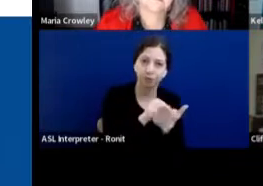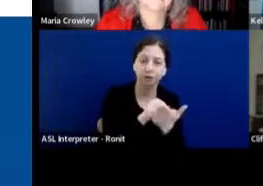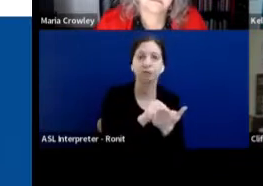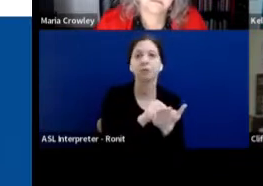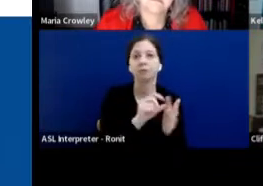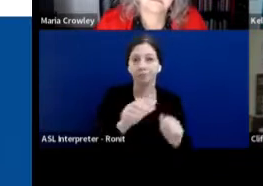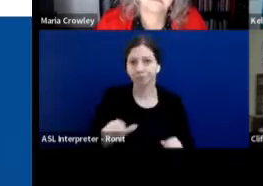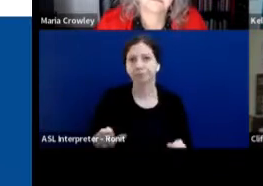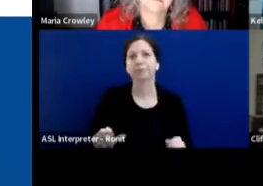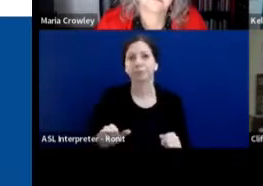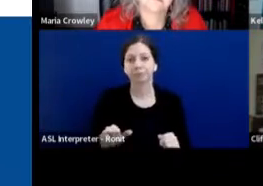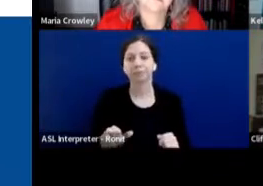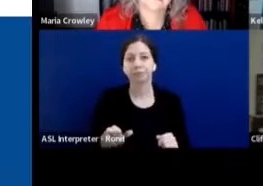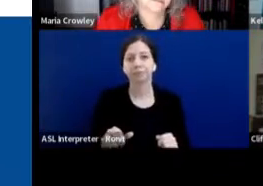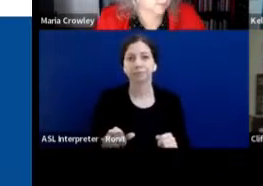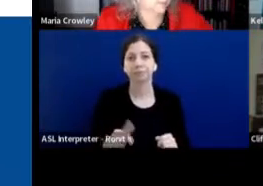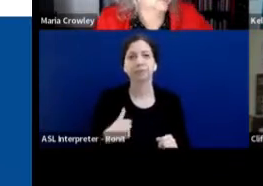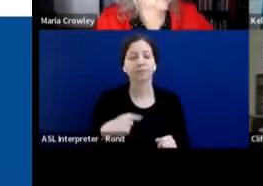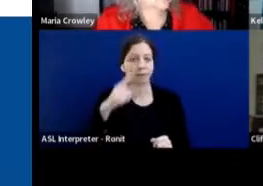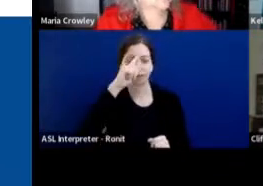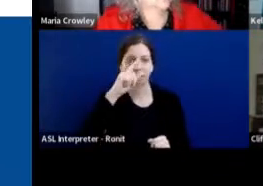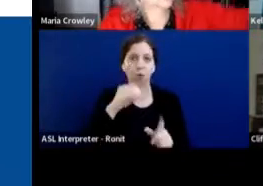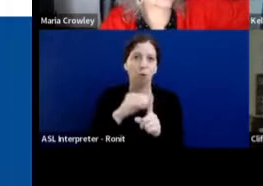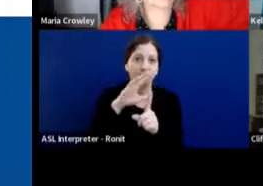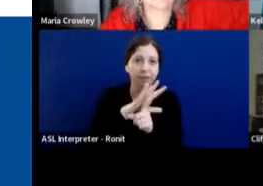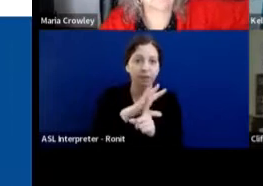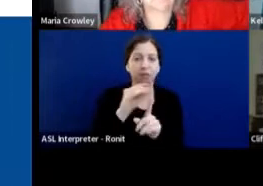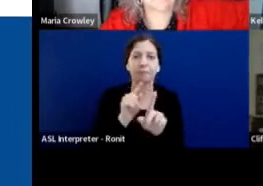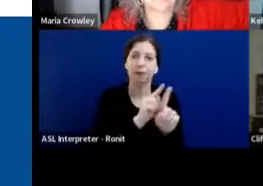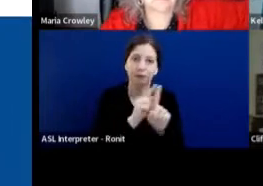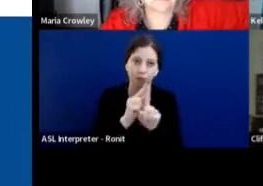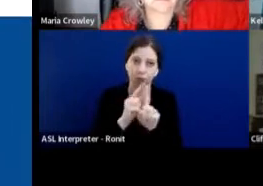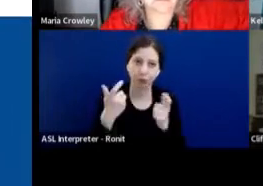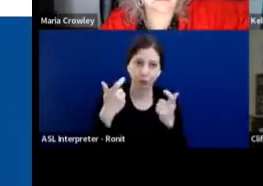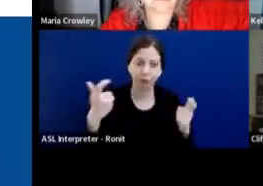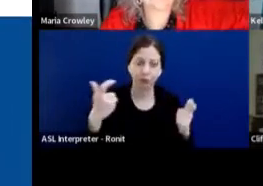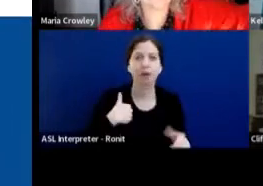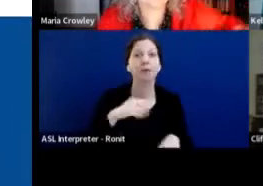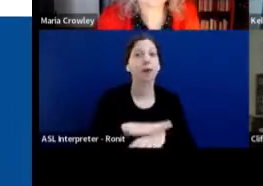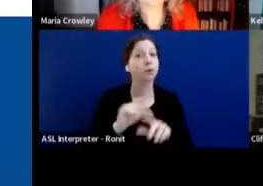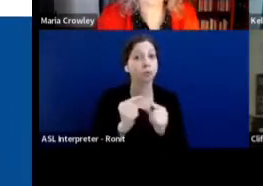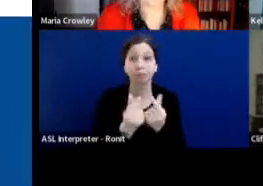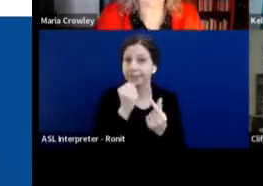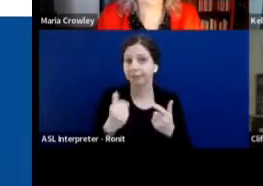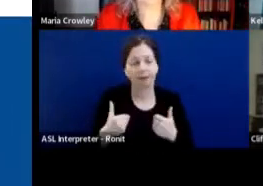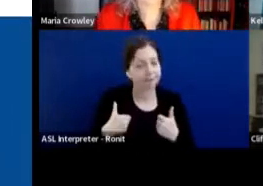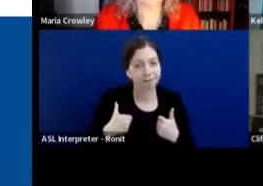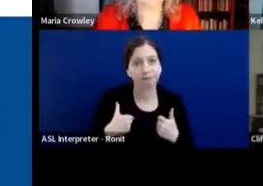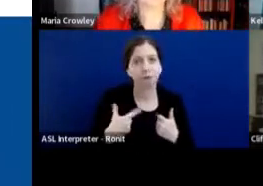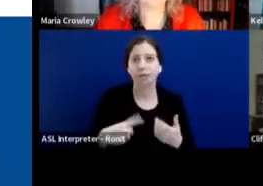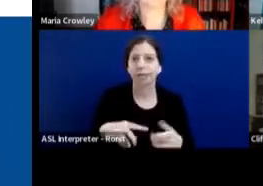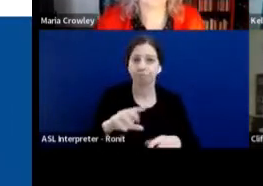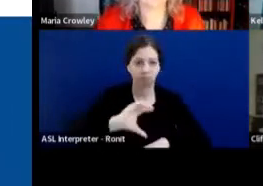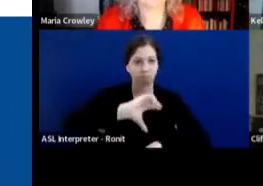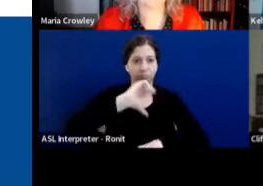discussed. I think orientation and mentorships are huge. I was on a group, we didn't have that, we instituted it,